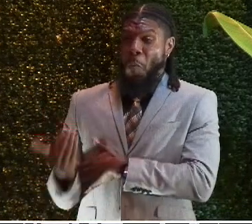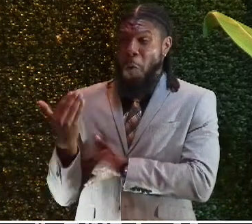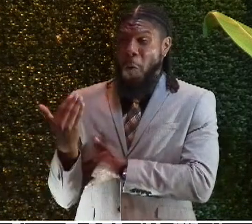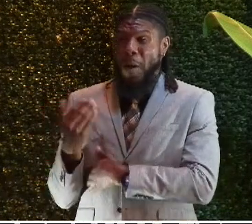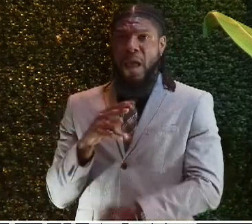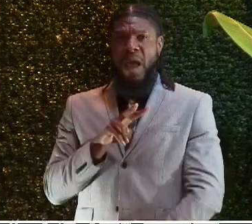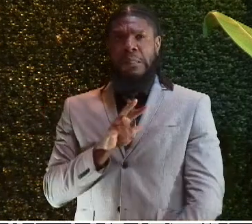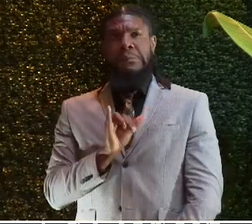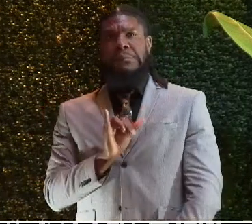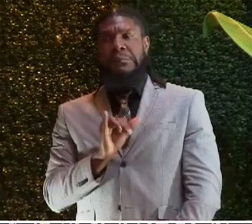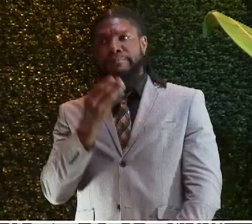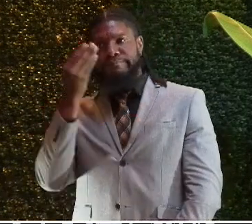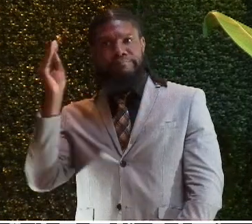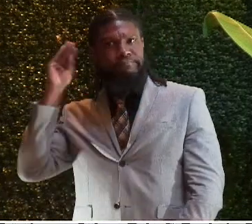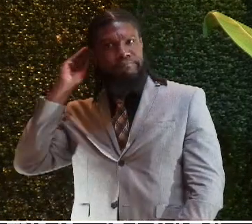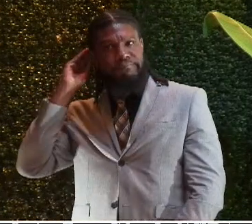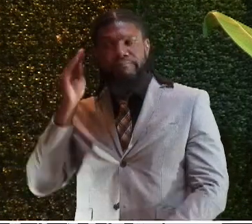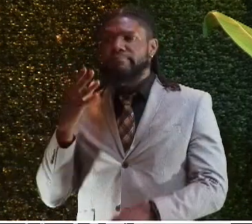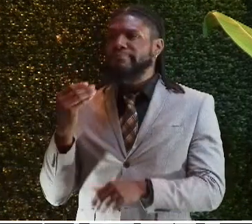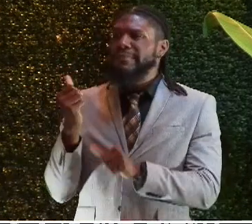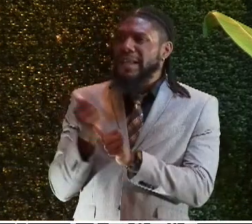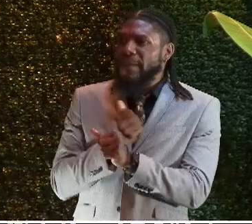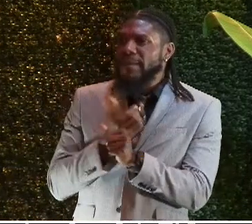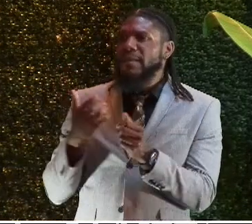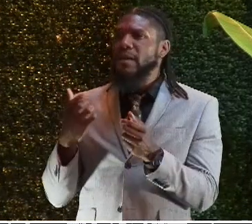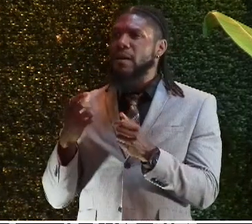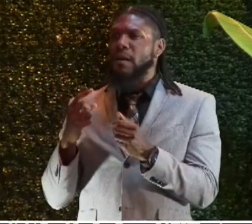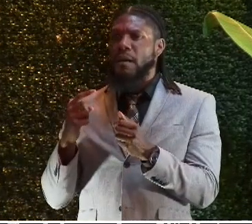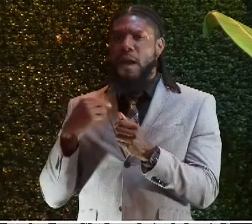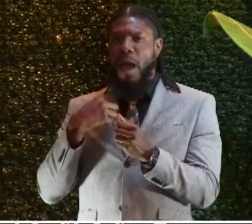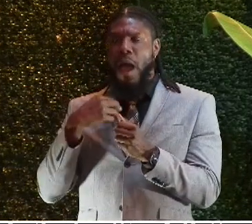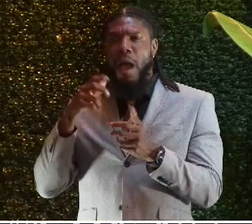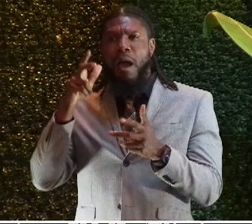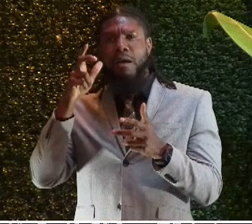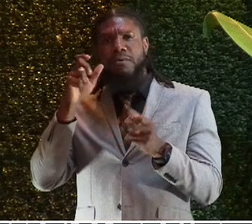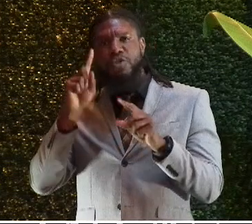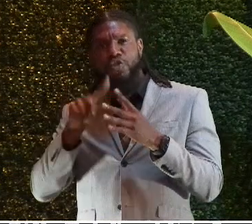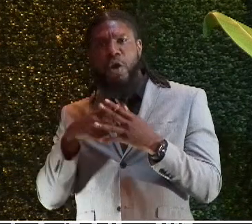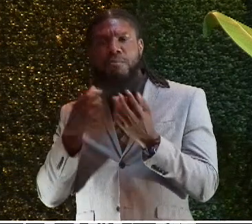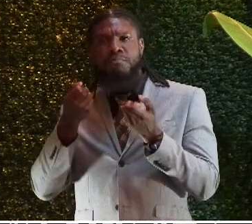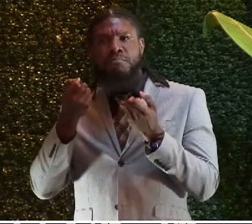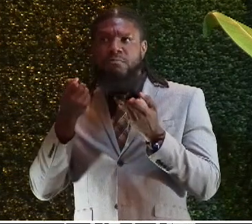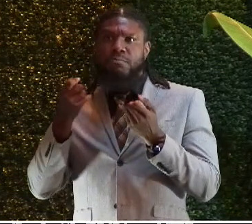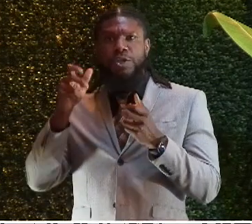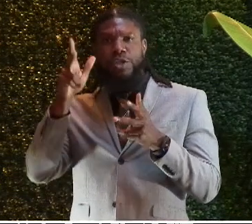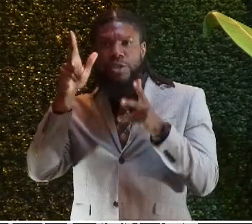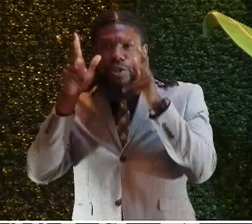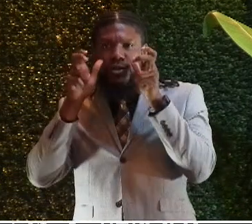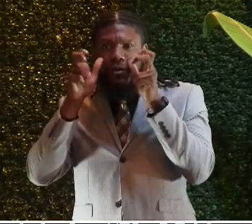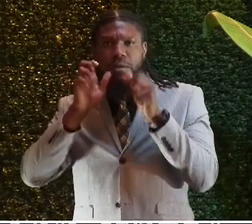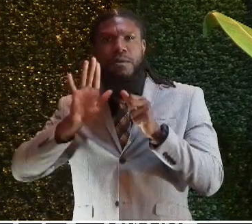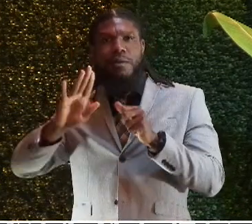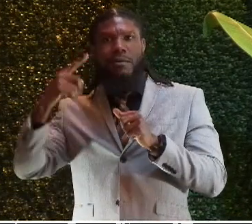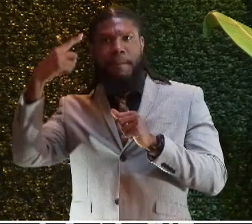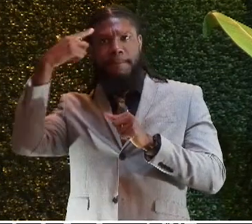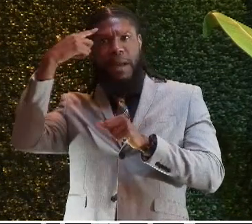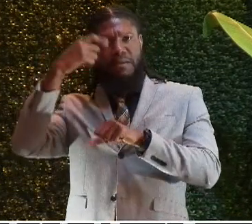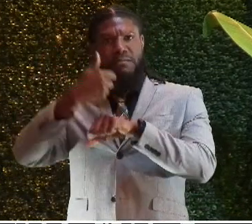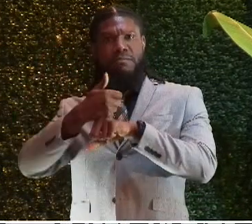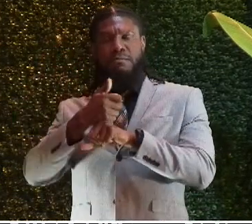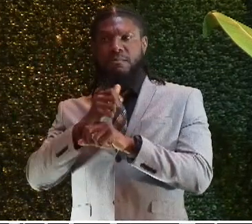and just all of these things around, I started to hear his mindset around things. And